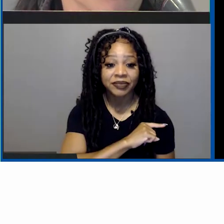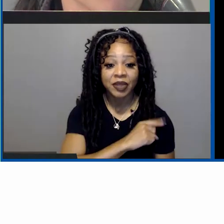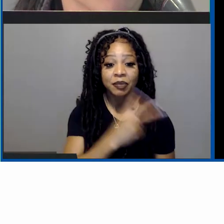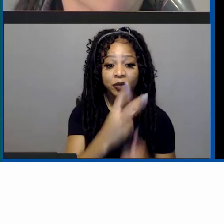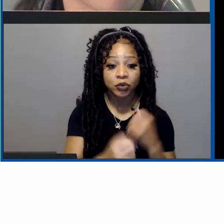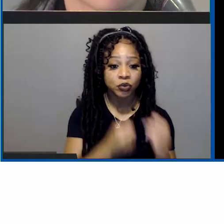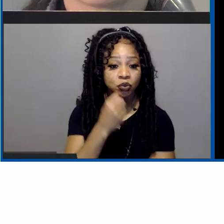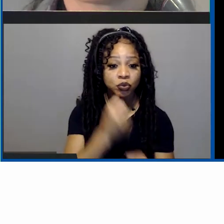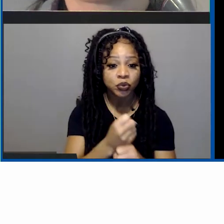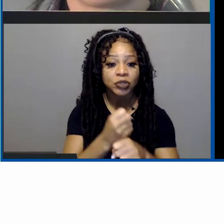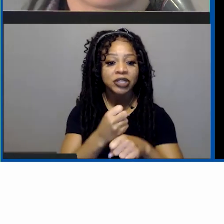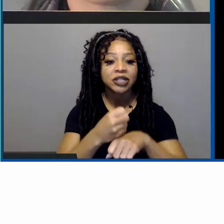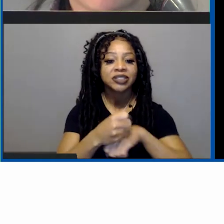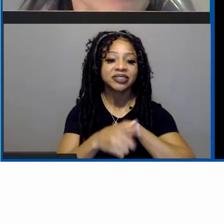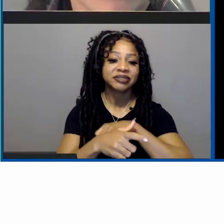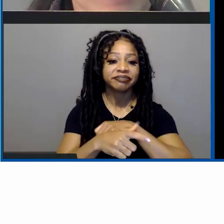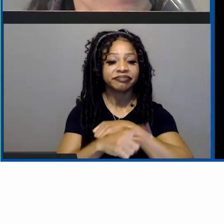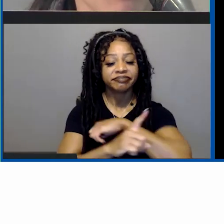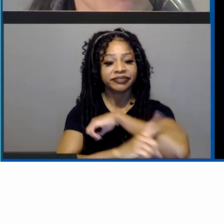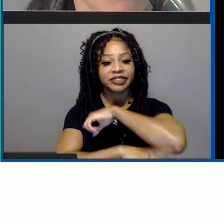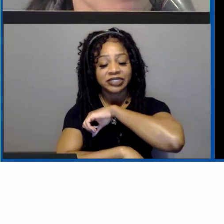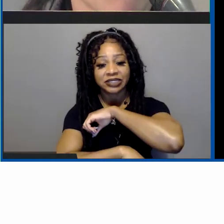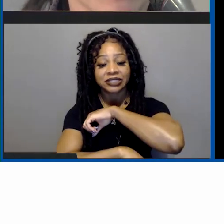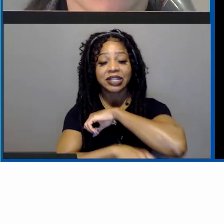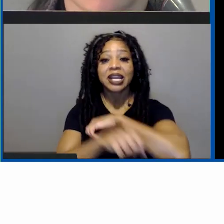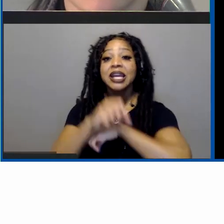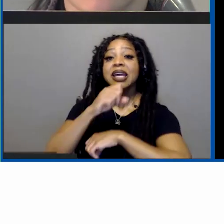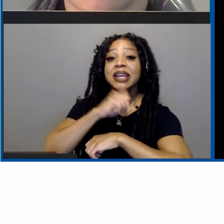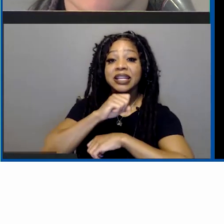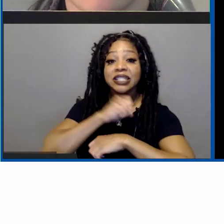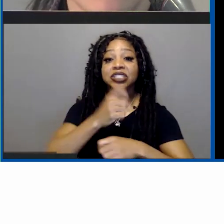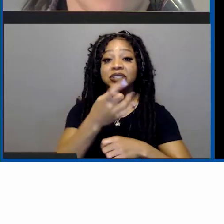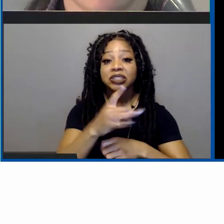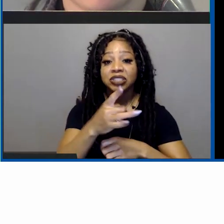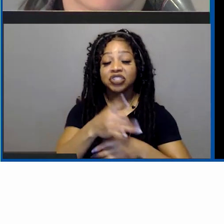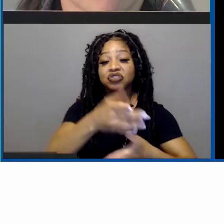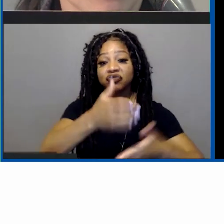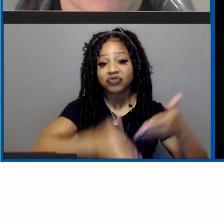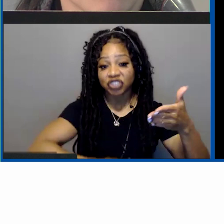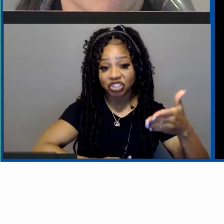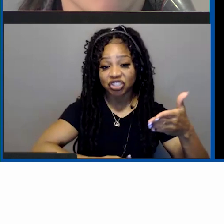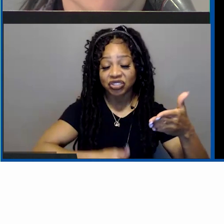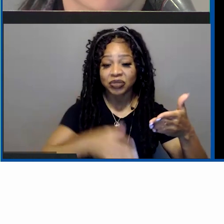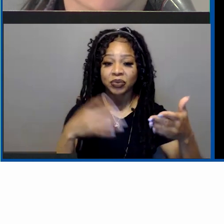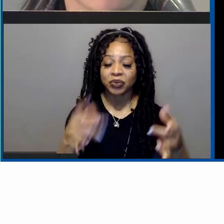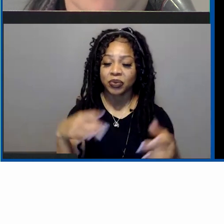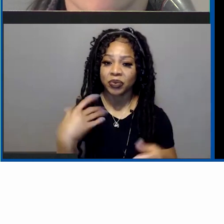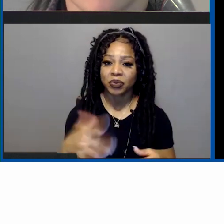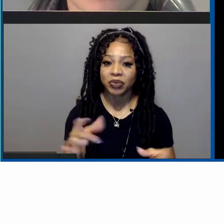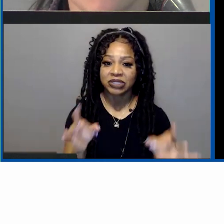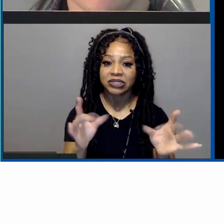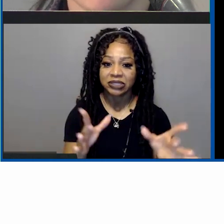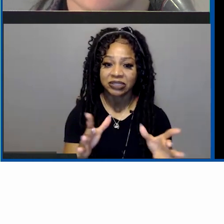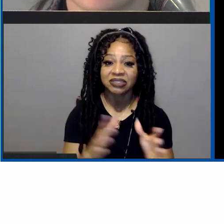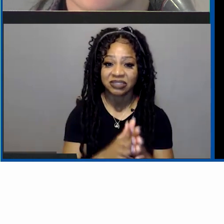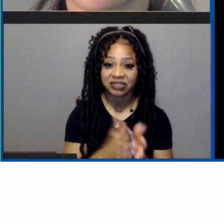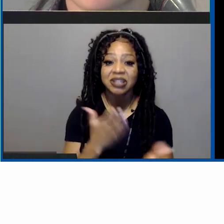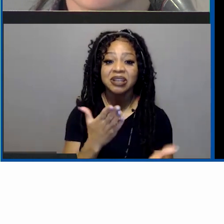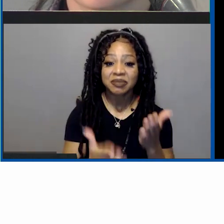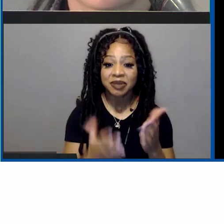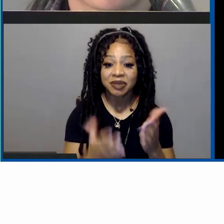2-year sentence. So I'm 18 when I finish my sentence, and it was serious. So chances are it's